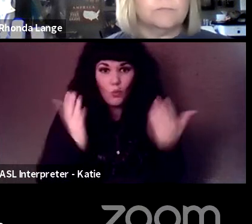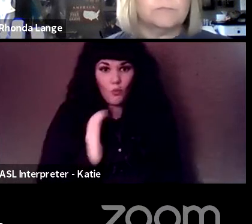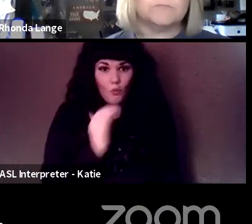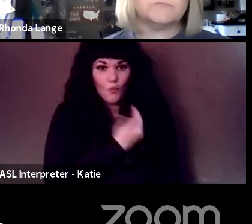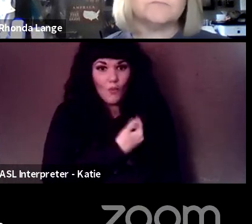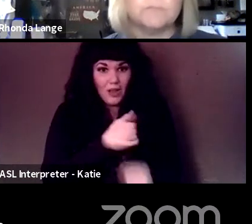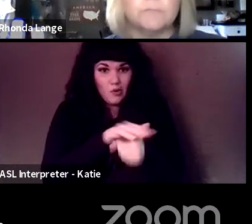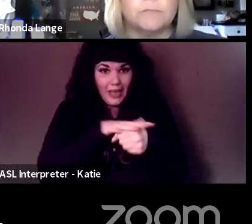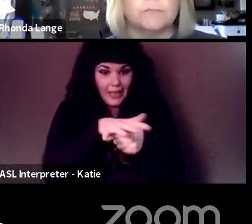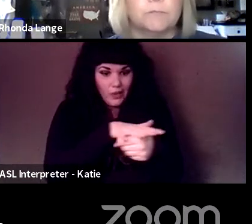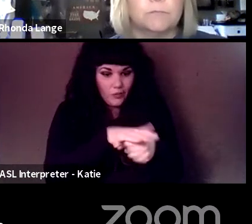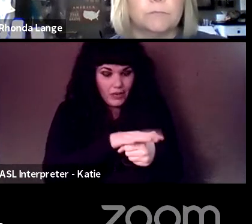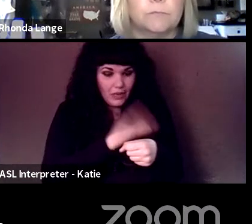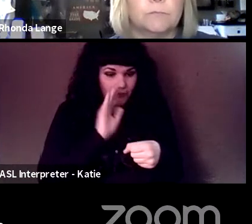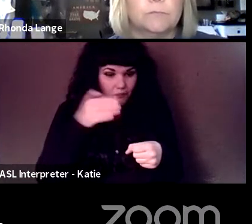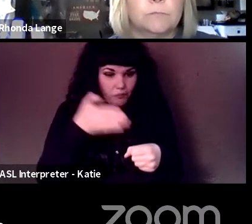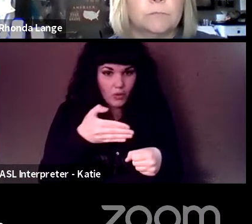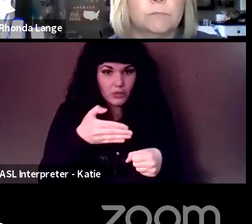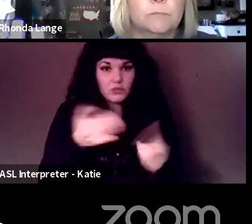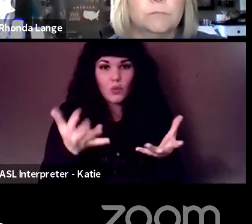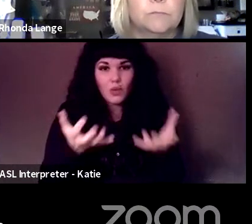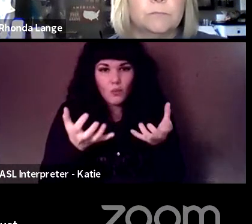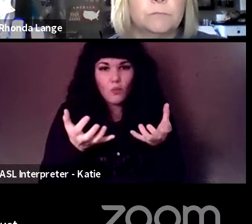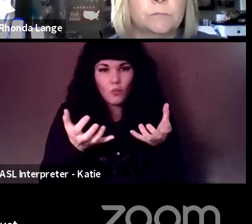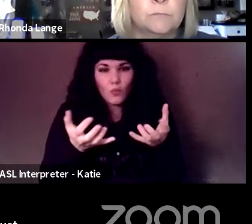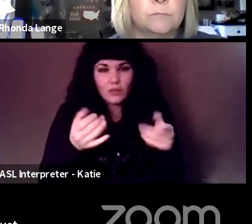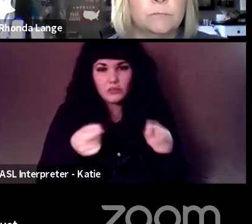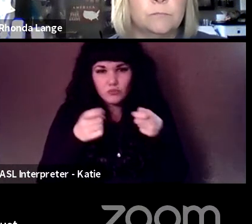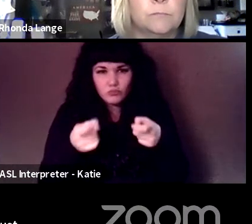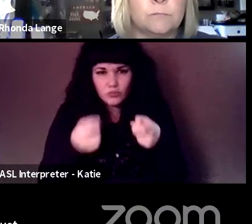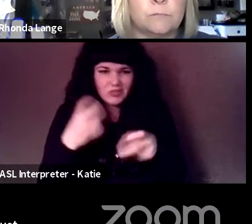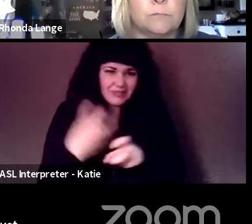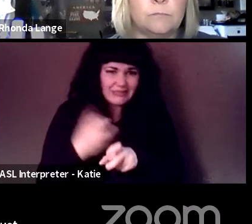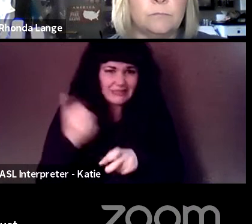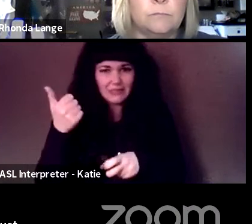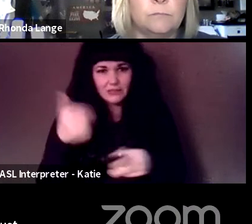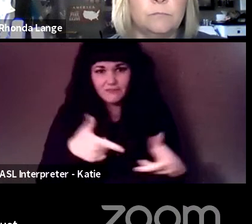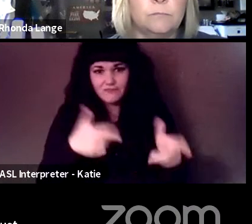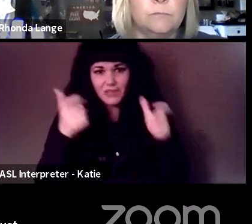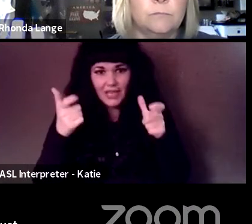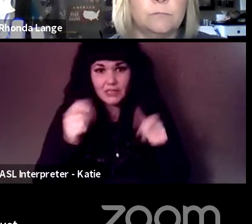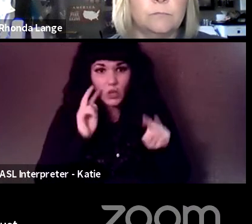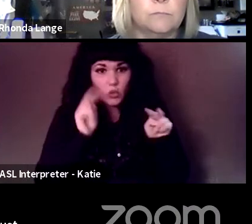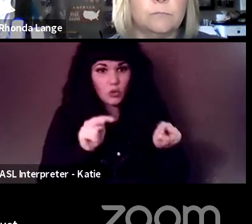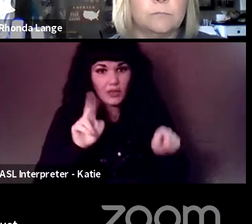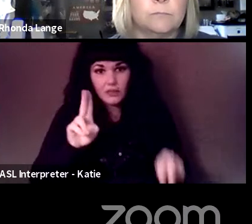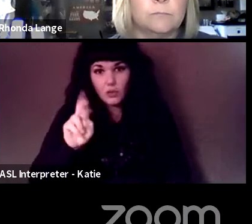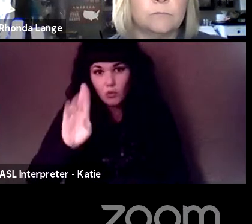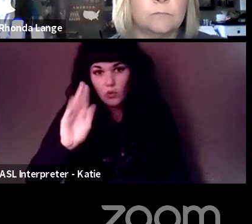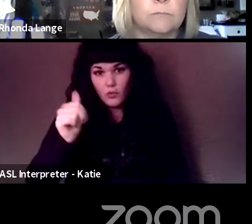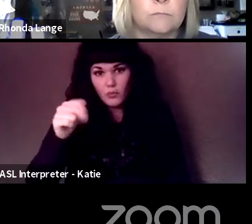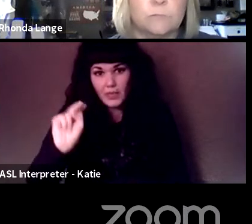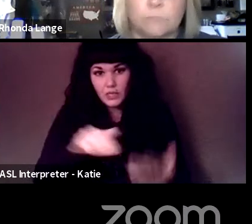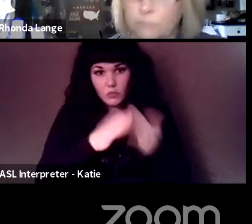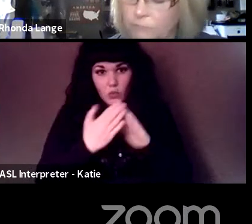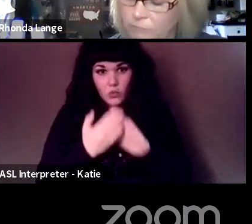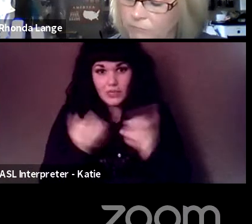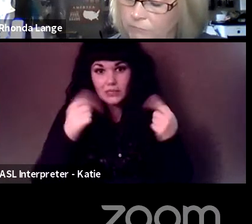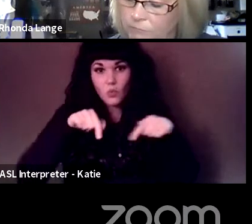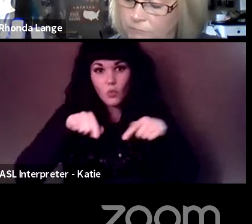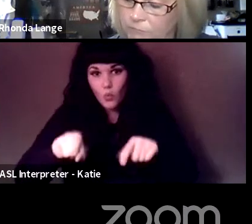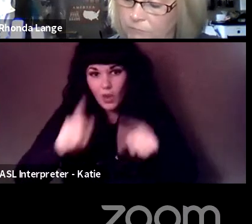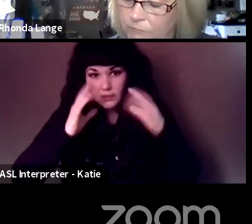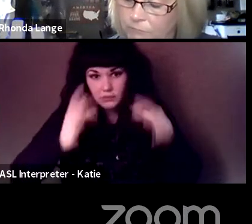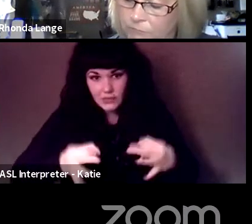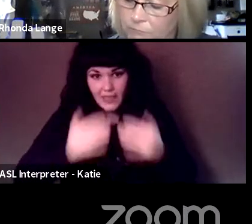to encourage you to take a look at the urban communities as well while making your decision. Thank you. Thank